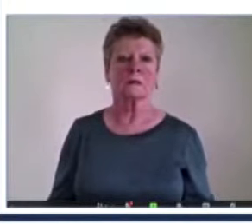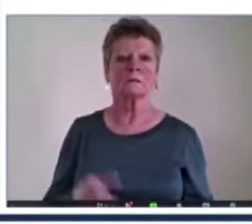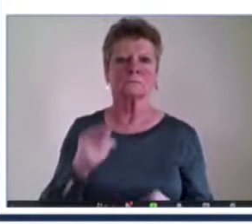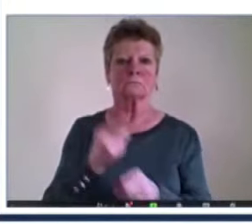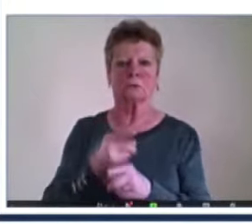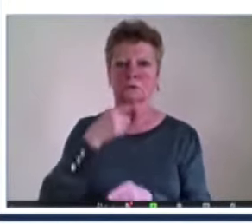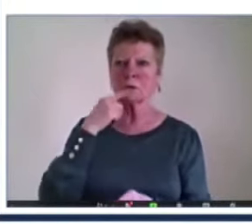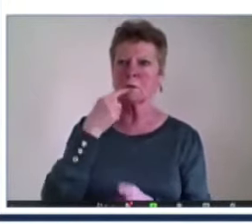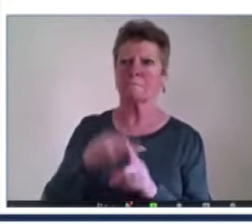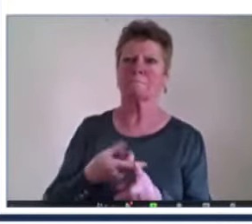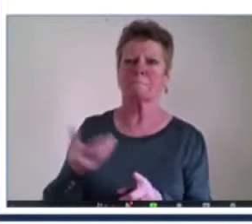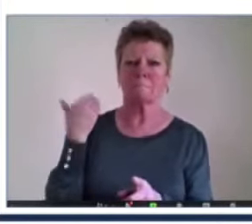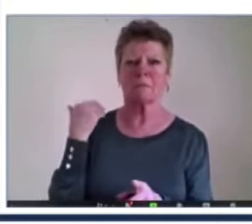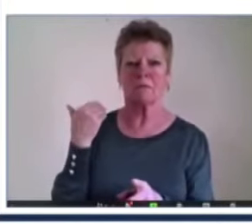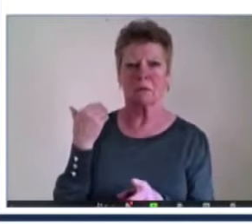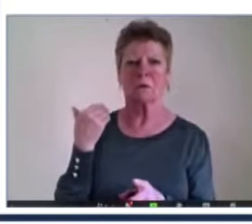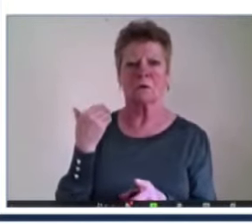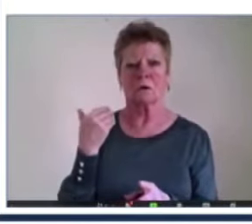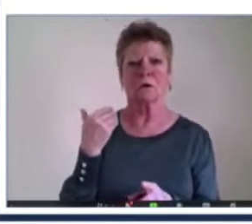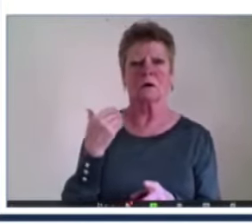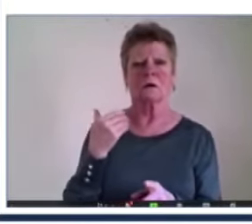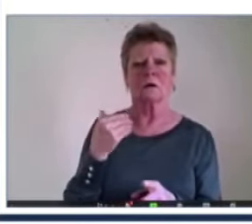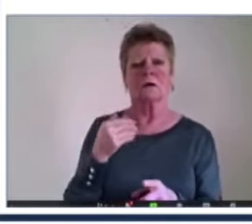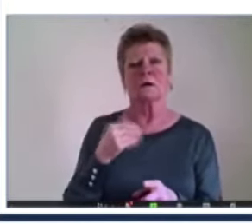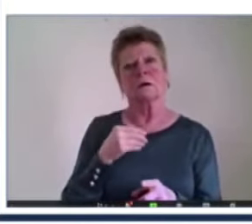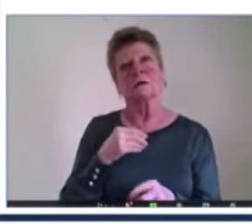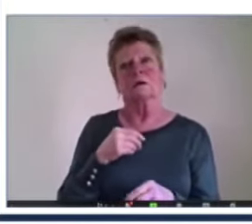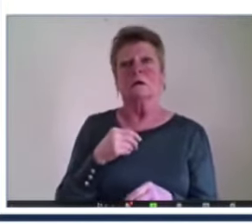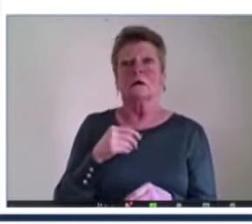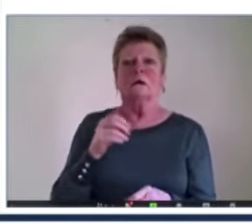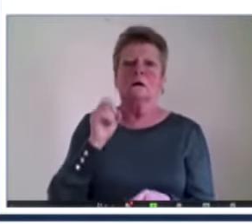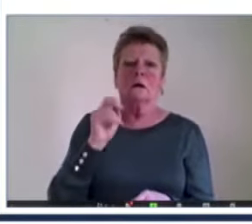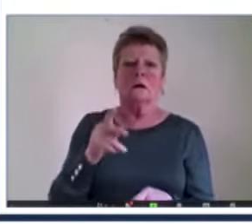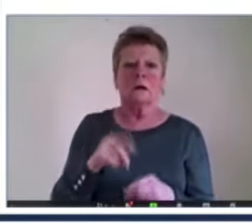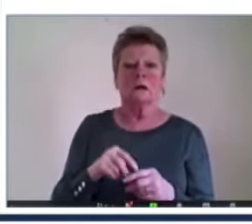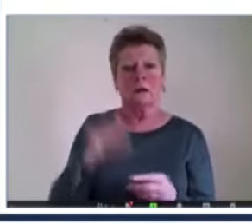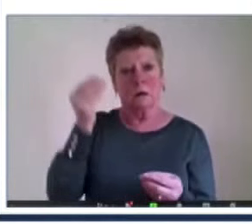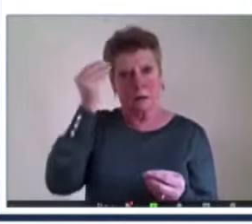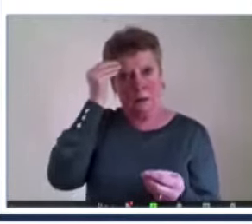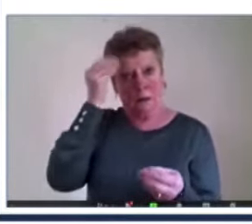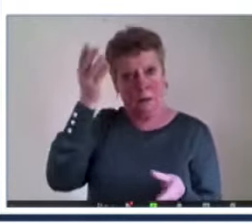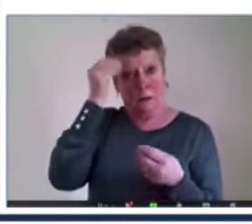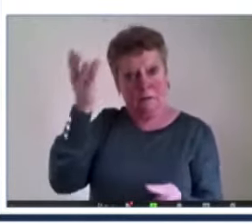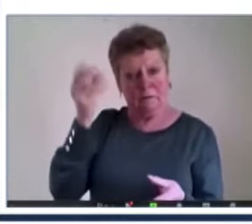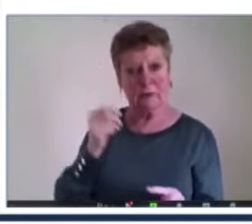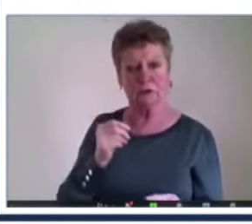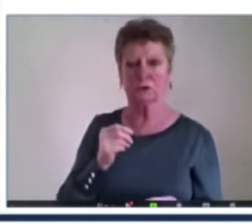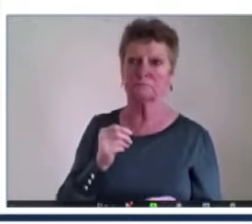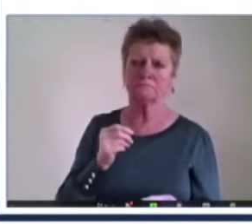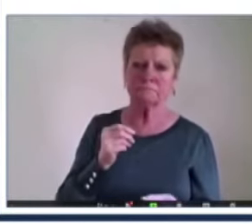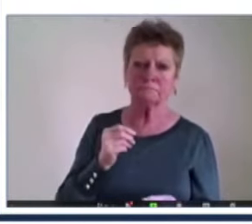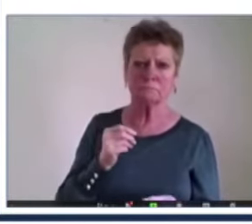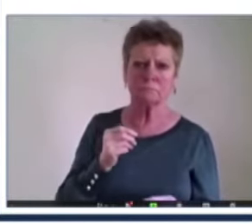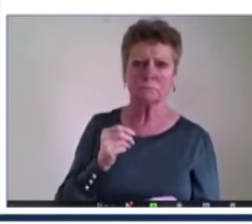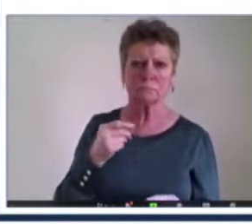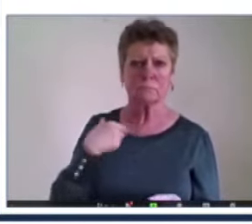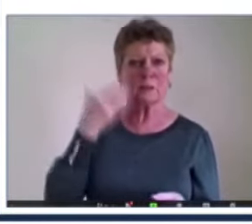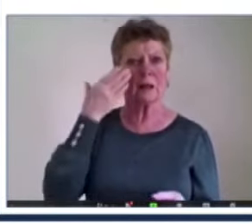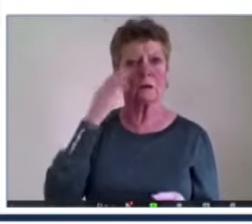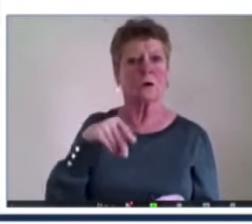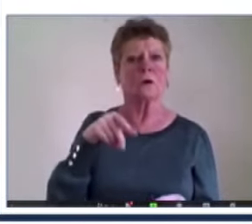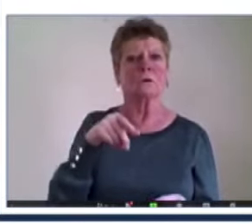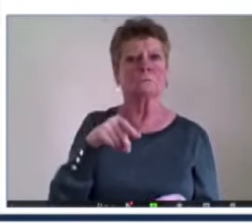and same general death level. But moving on, data. I understand why you went to weekly